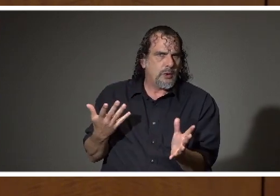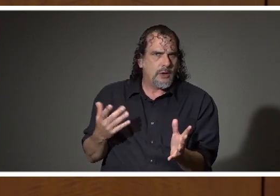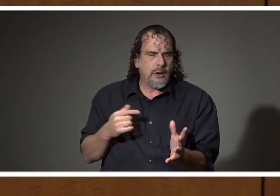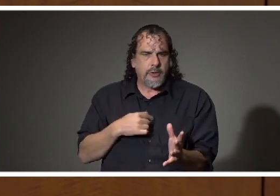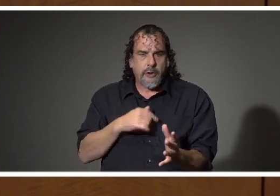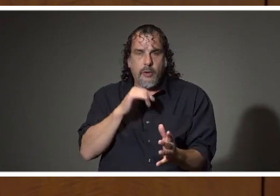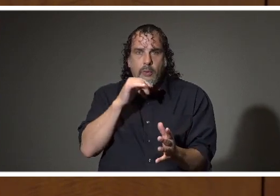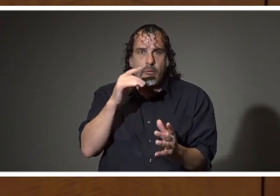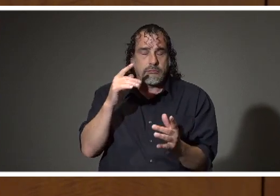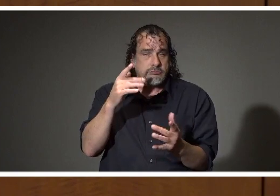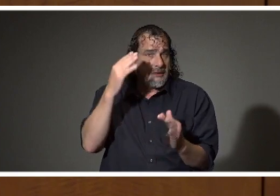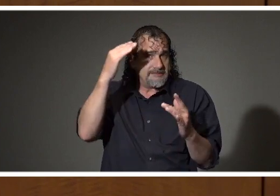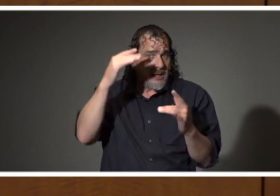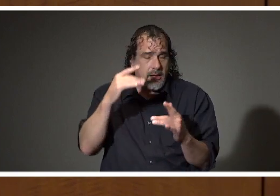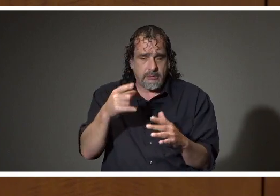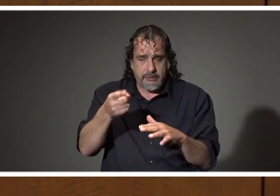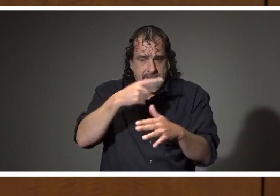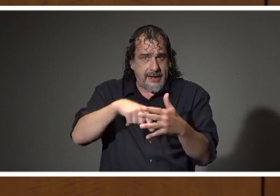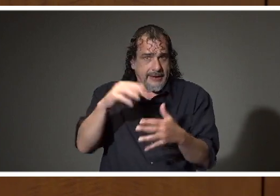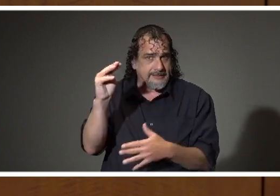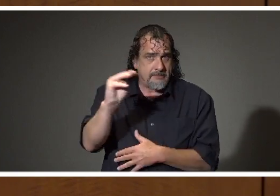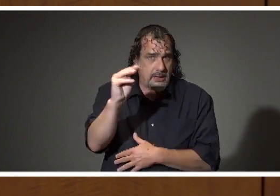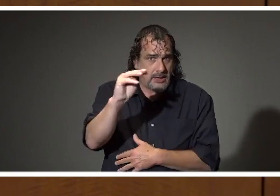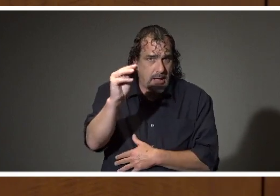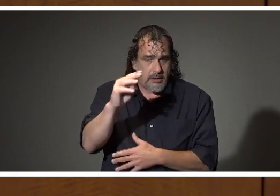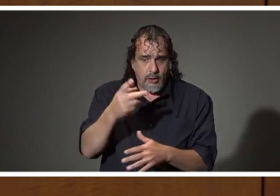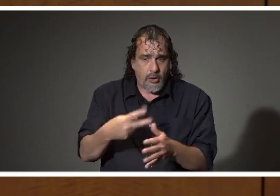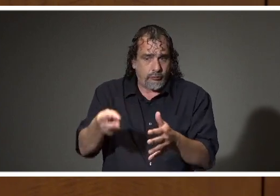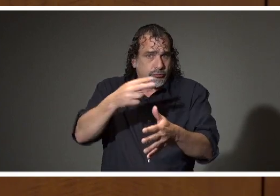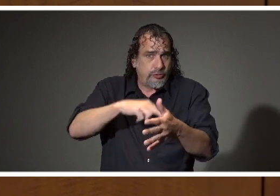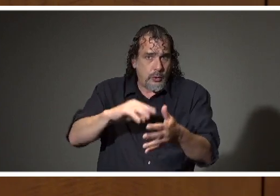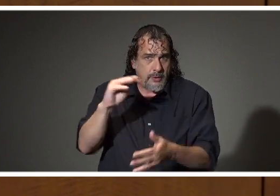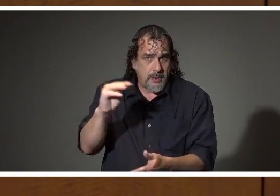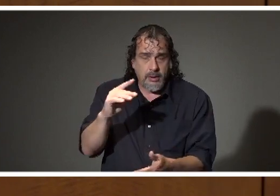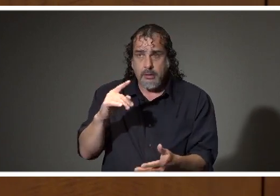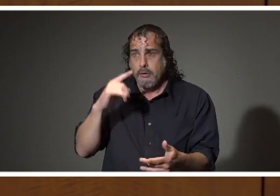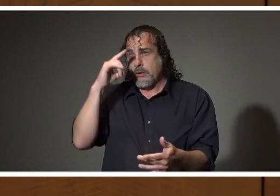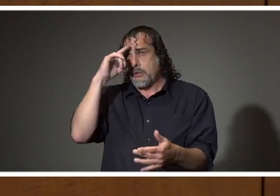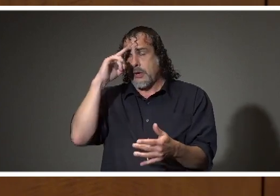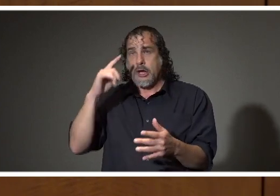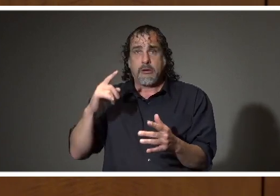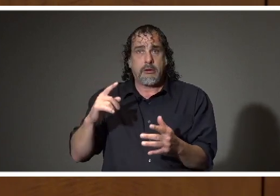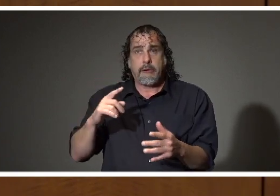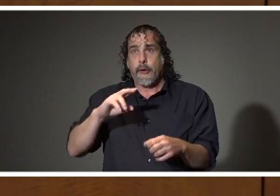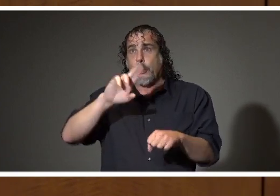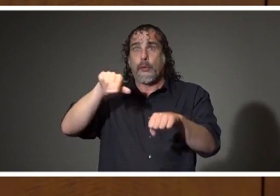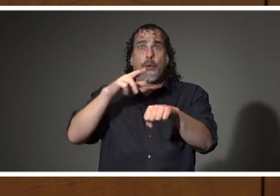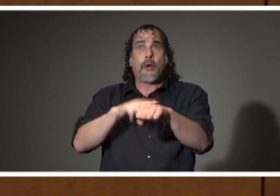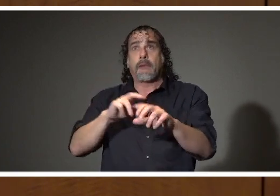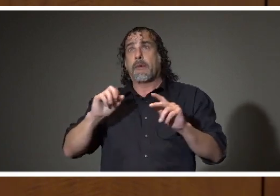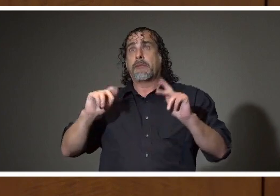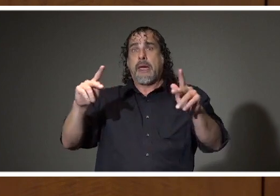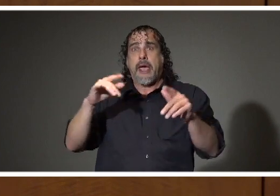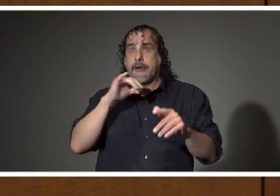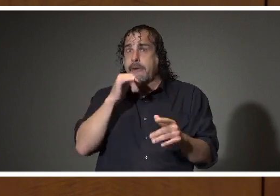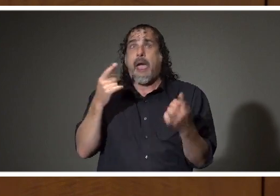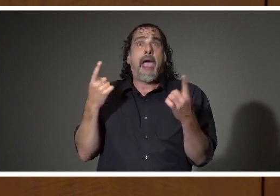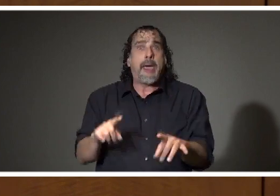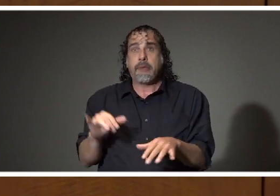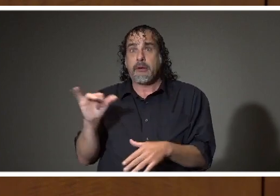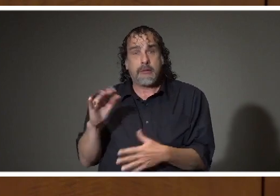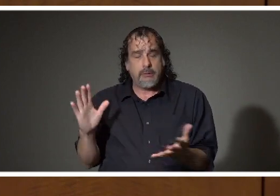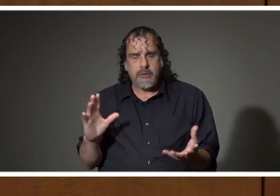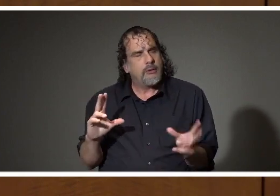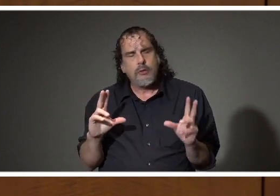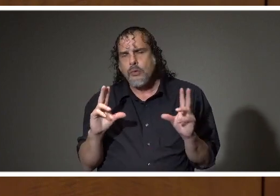up on Friday or next Monday or even the Monday after that and it be as if a light switch went off and that none of this ever happened. That